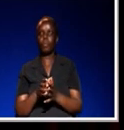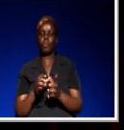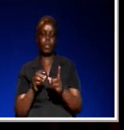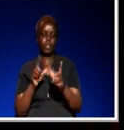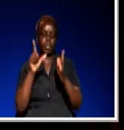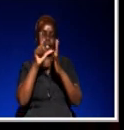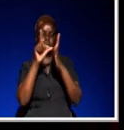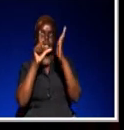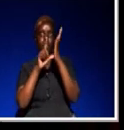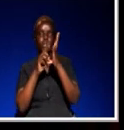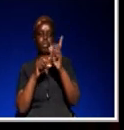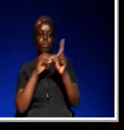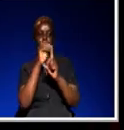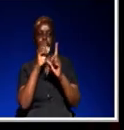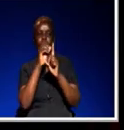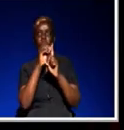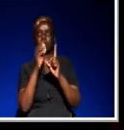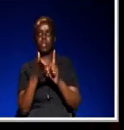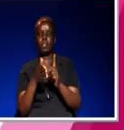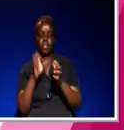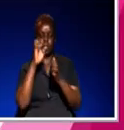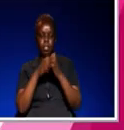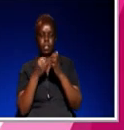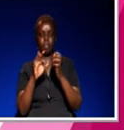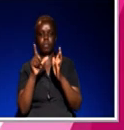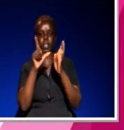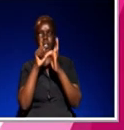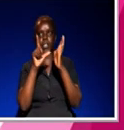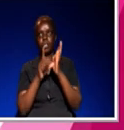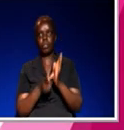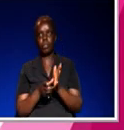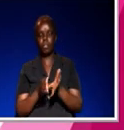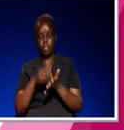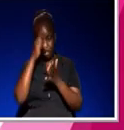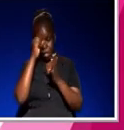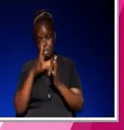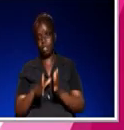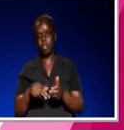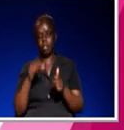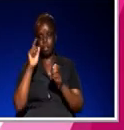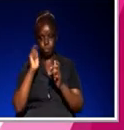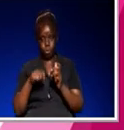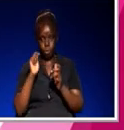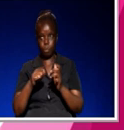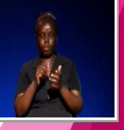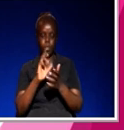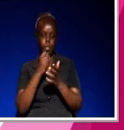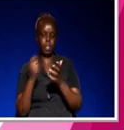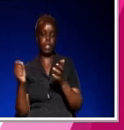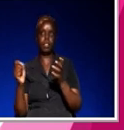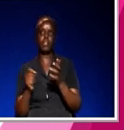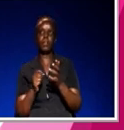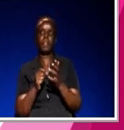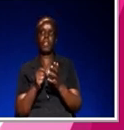the lesson objectives. By the end of the lesson today, the learner should be able to write the